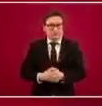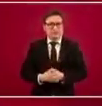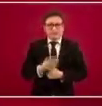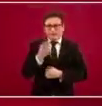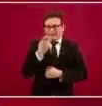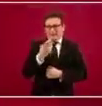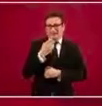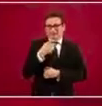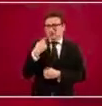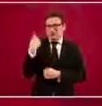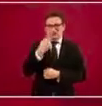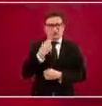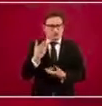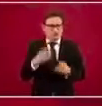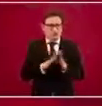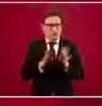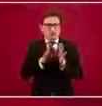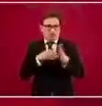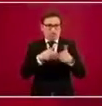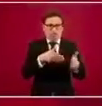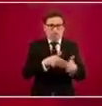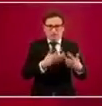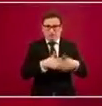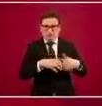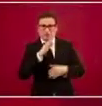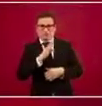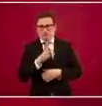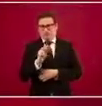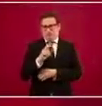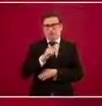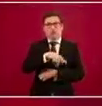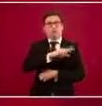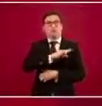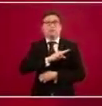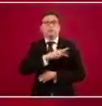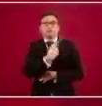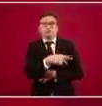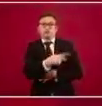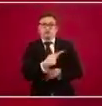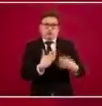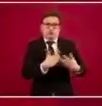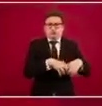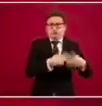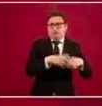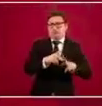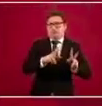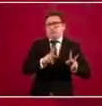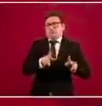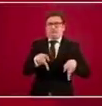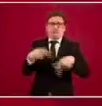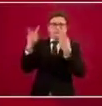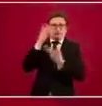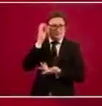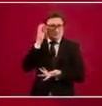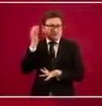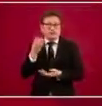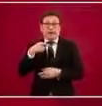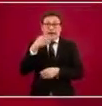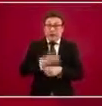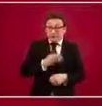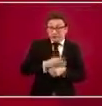was factories that were in Mexico. So there was, I mean, these are private companies. There was no reason